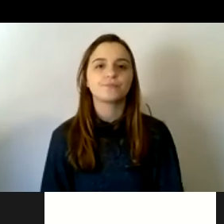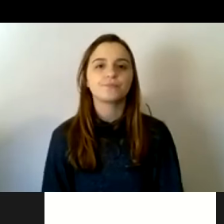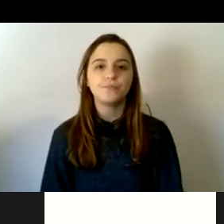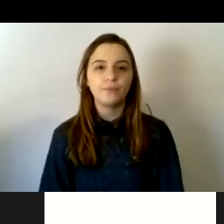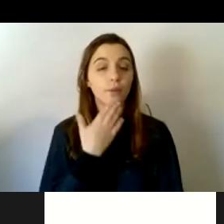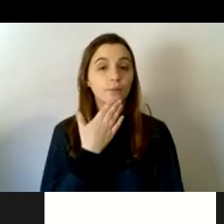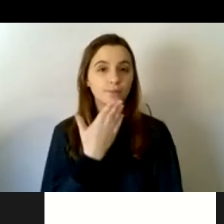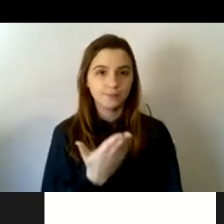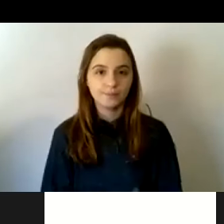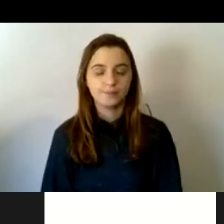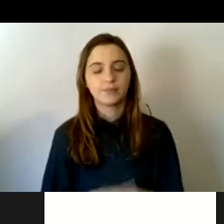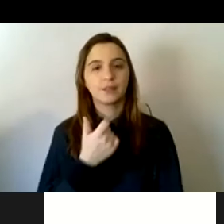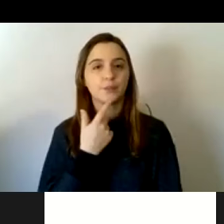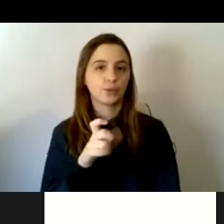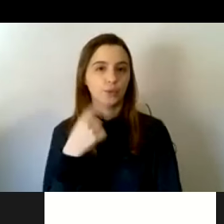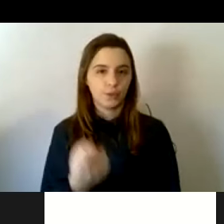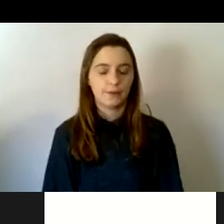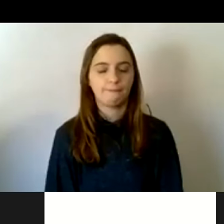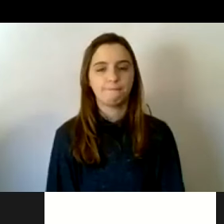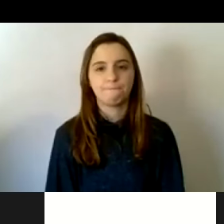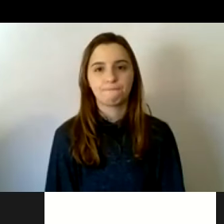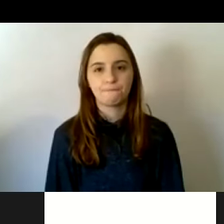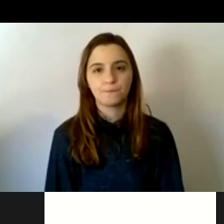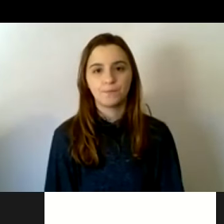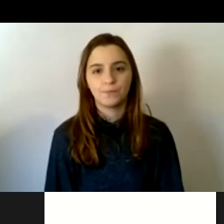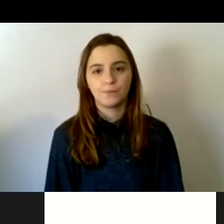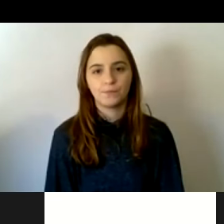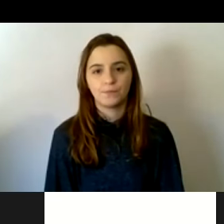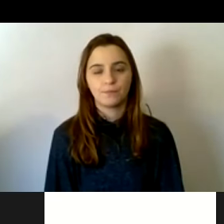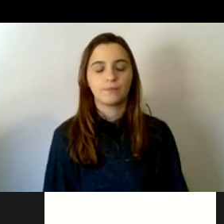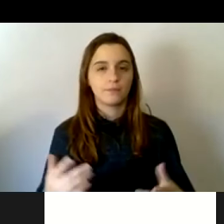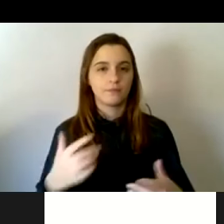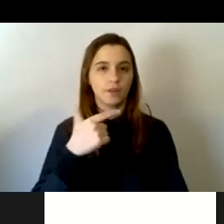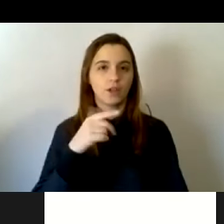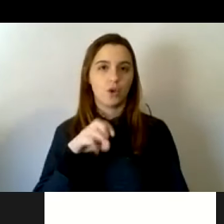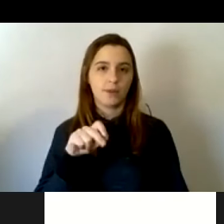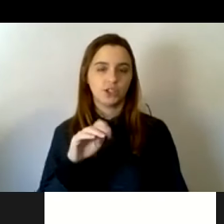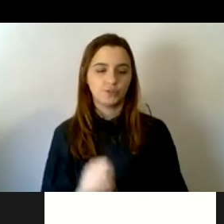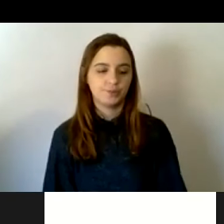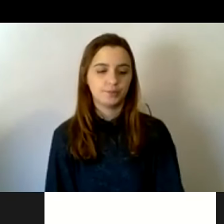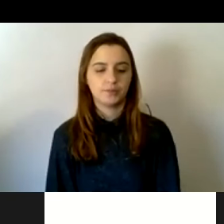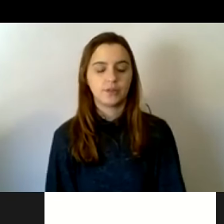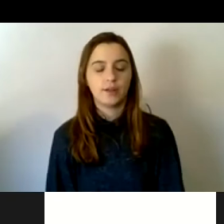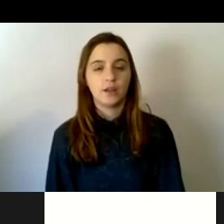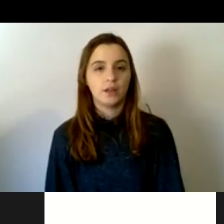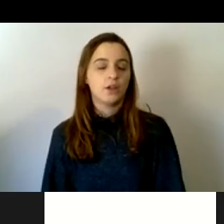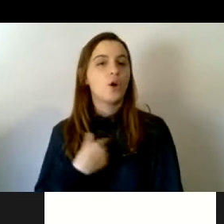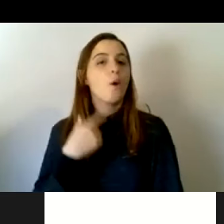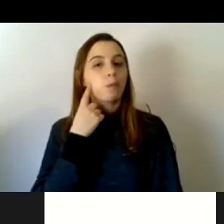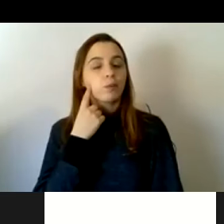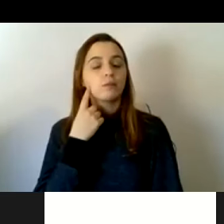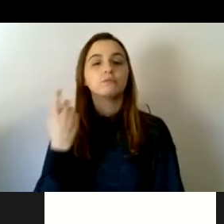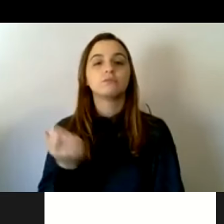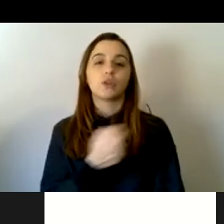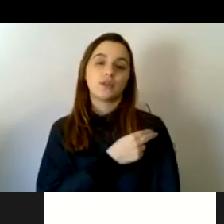I have another question directed to Thomas Brage. I heard about some universities